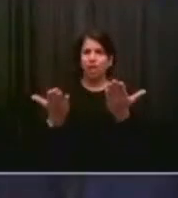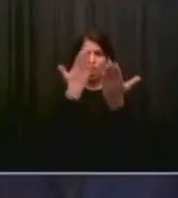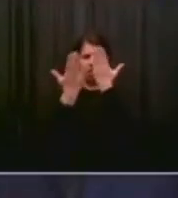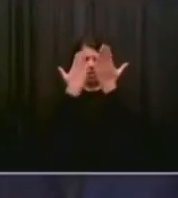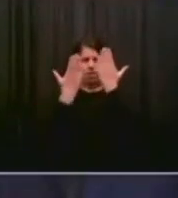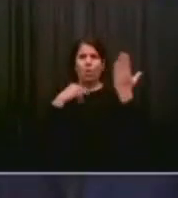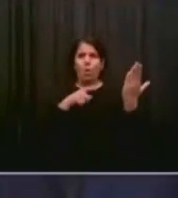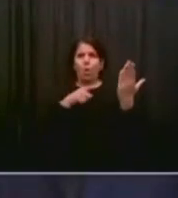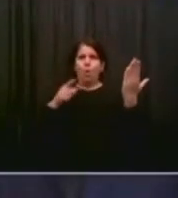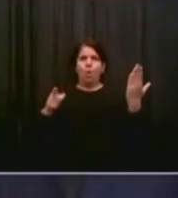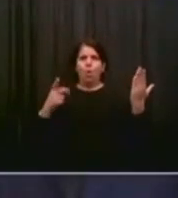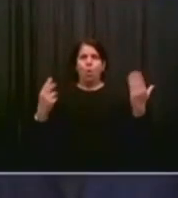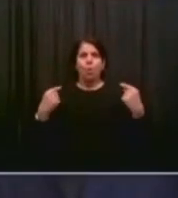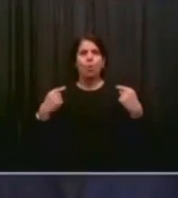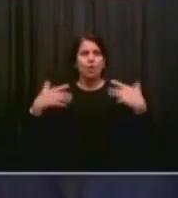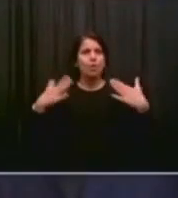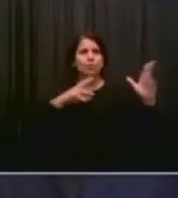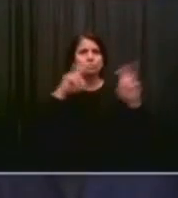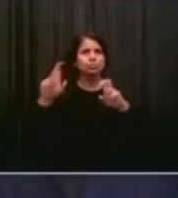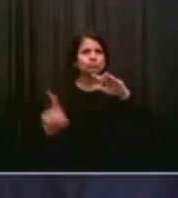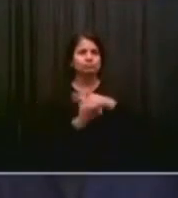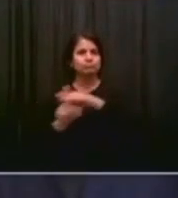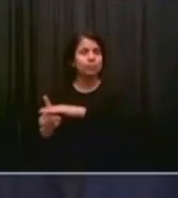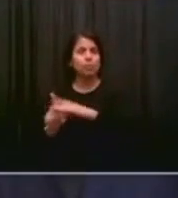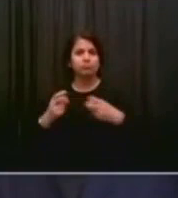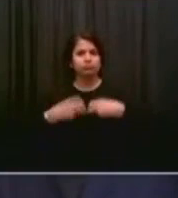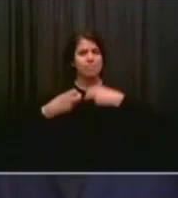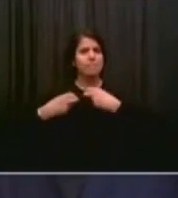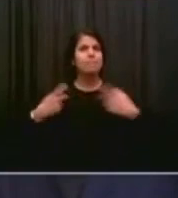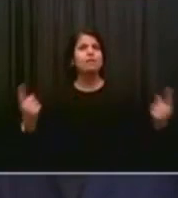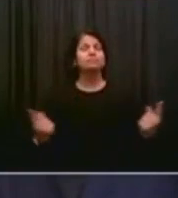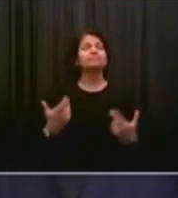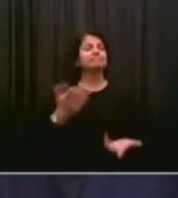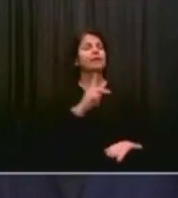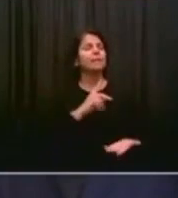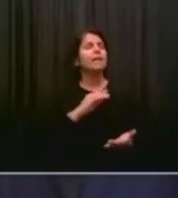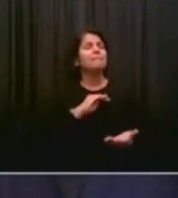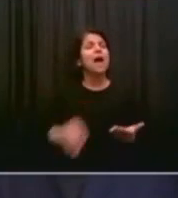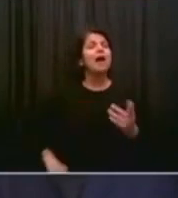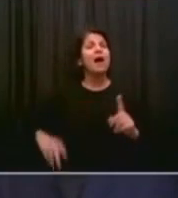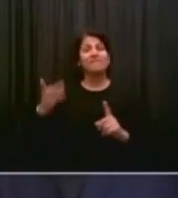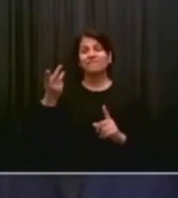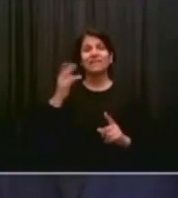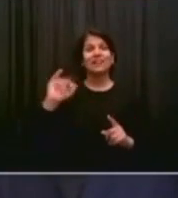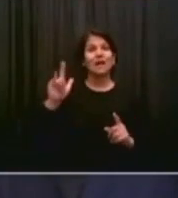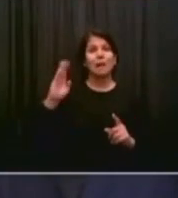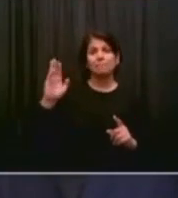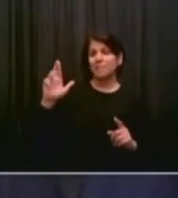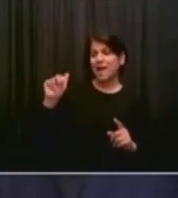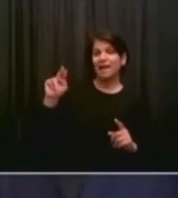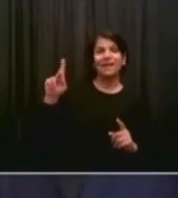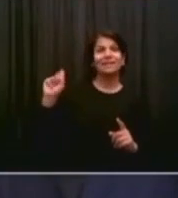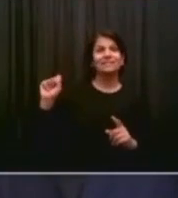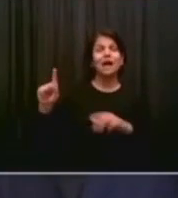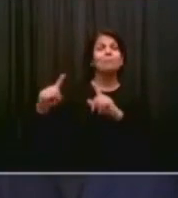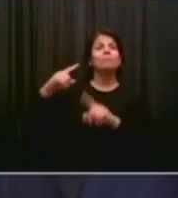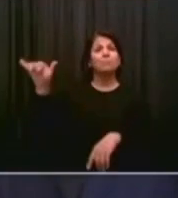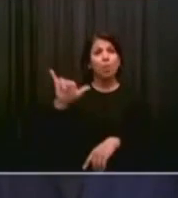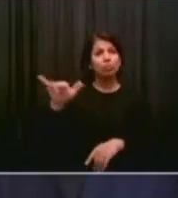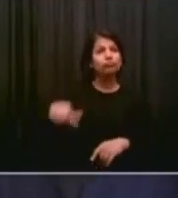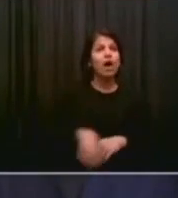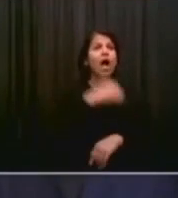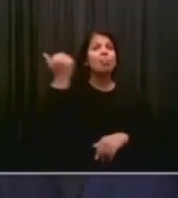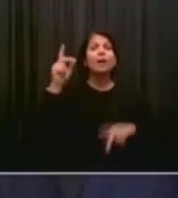Phil Banks, as well as the other appointments that I made, are the best people to do